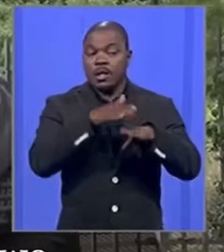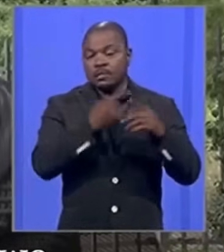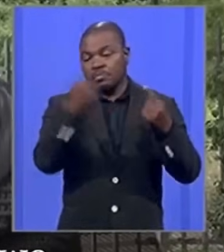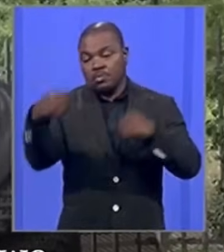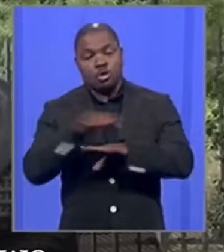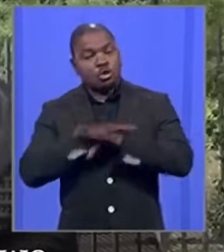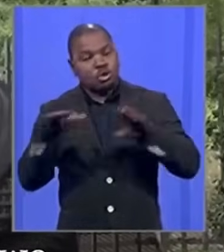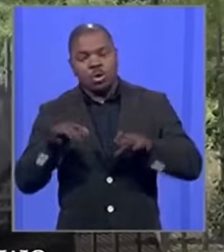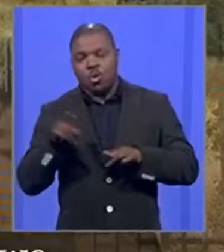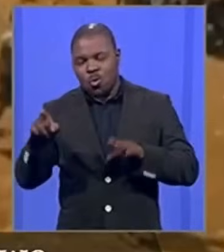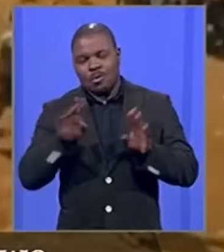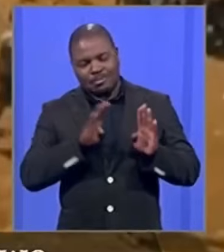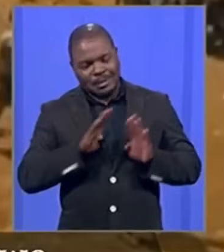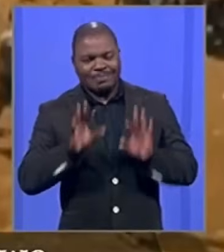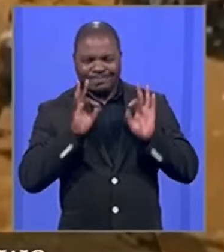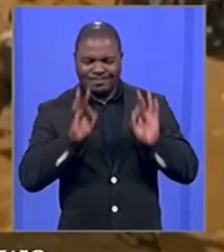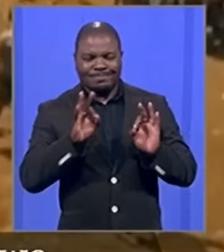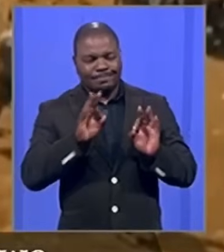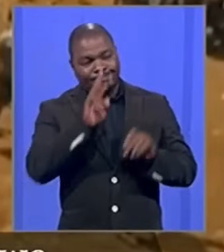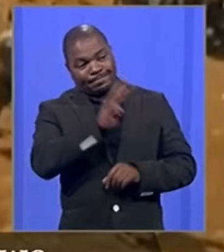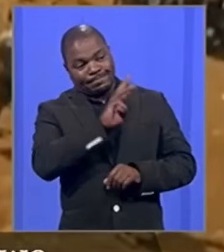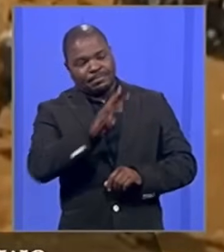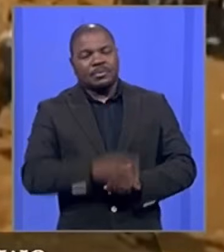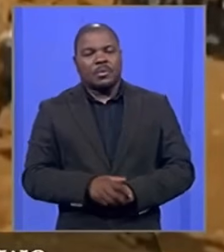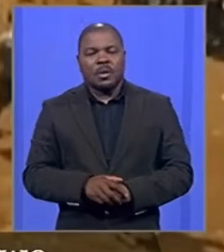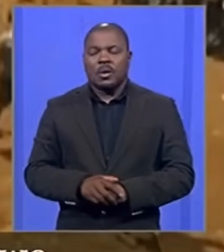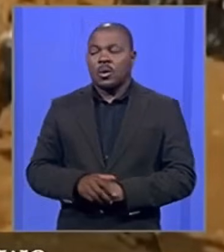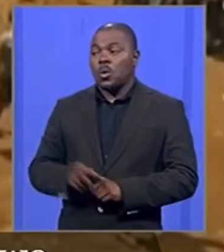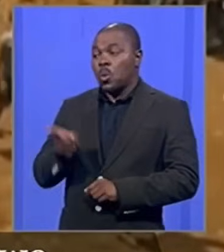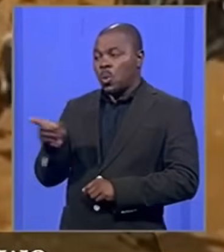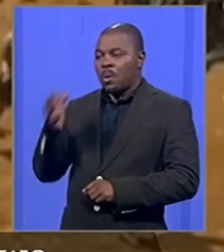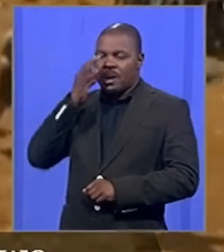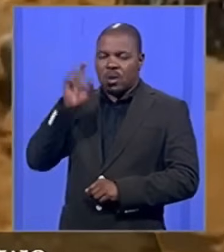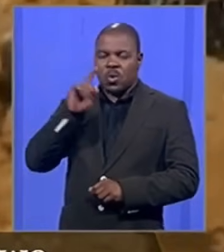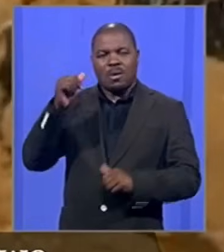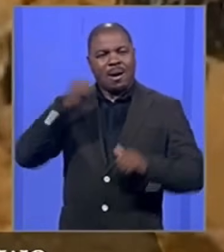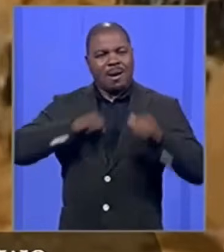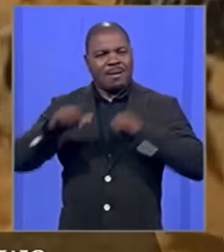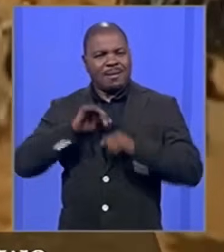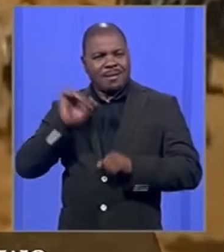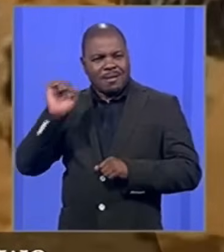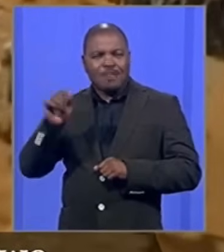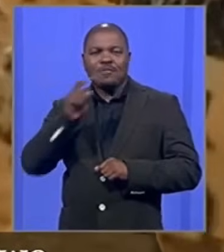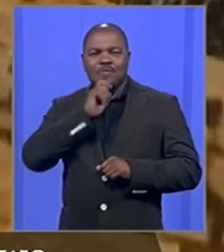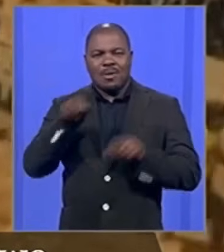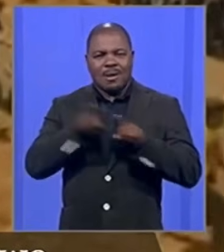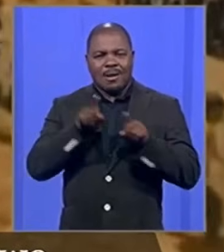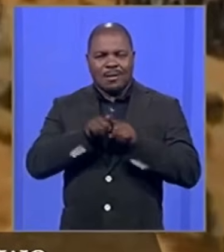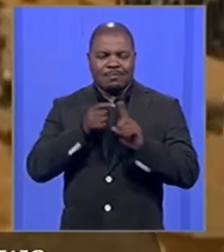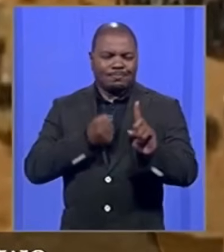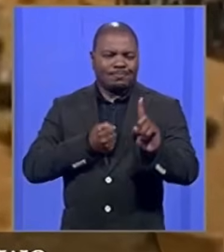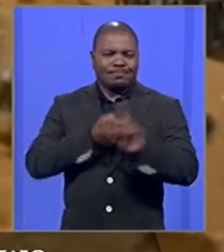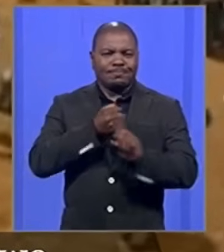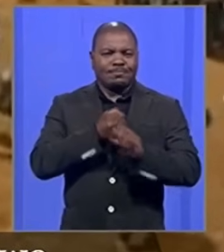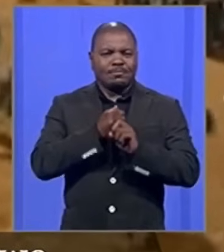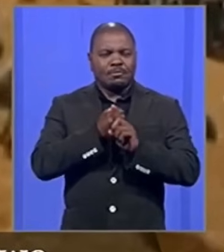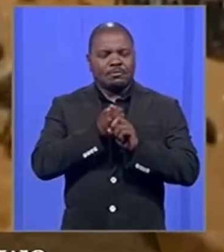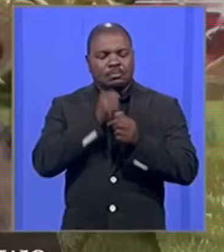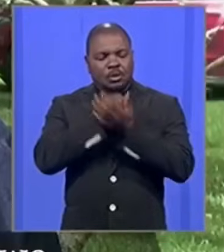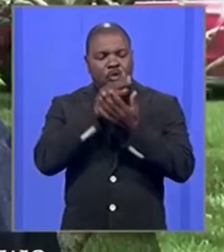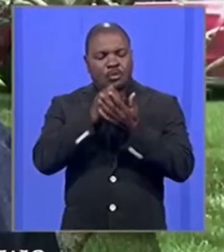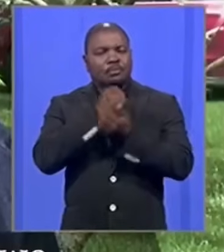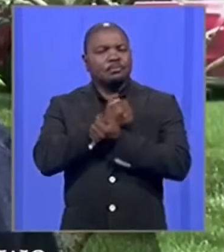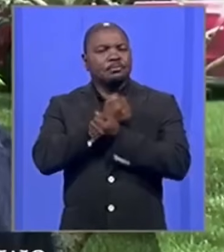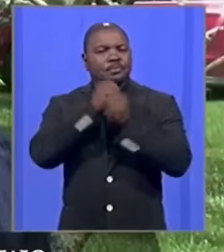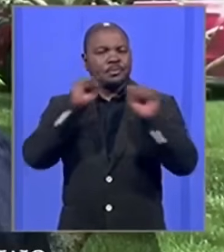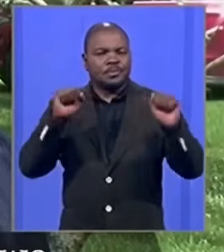He was a disciplined man. O tlhalositswe jaaka mongwe yo a dirisitseng botaki jwa gagwe jaaka sediriswa sa go lwantsha kgololesego.